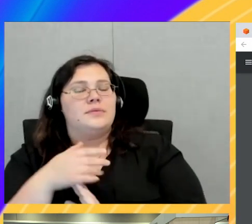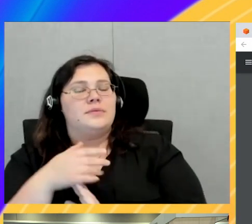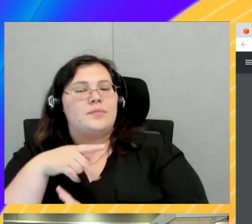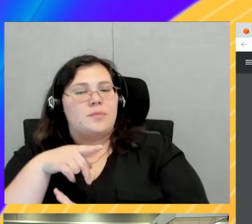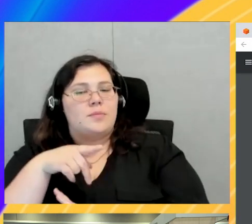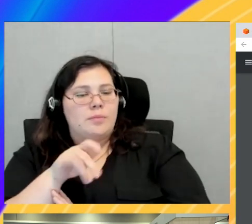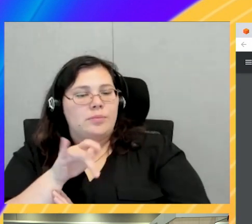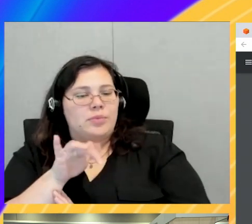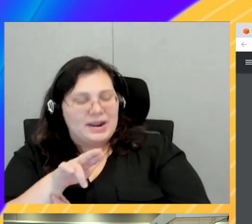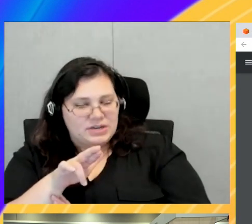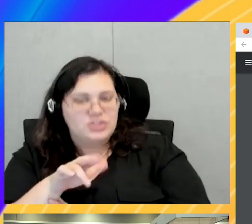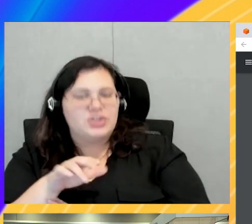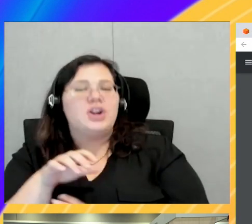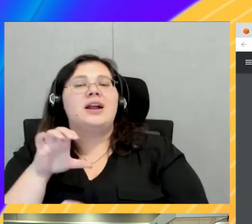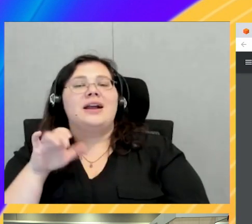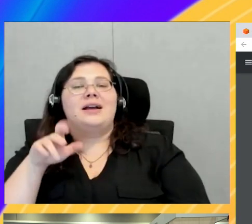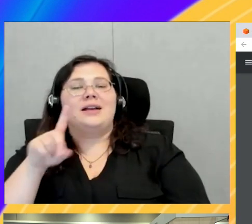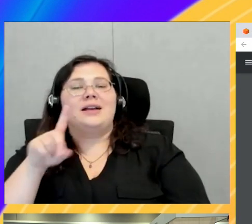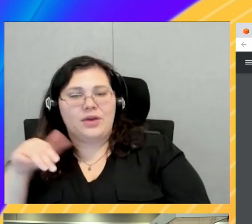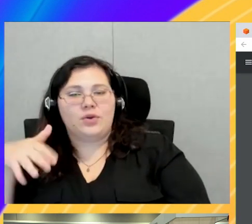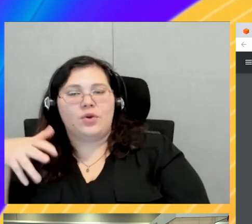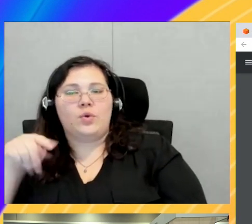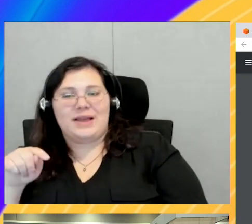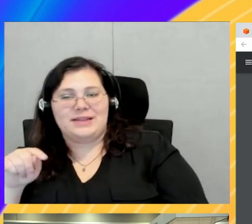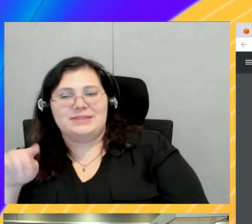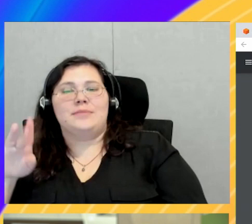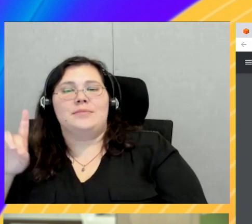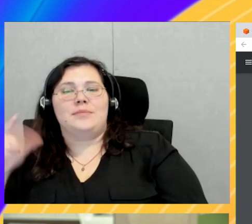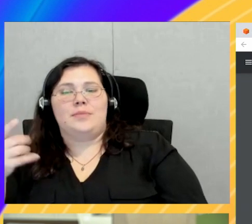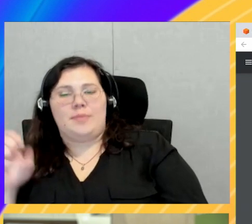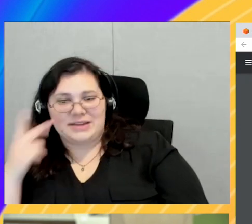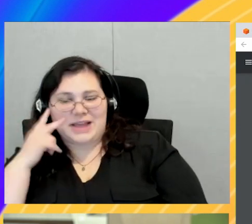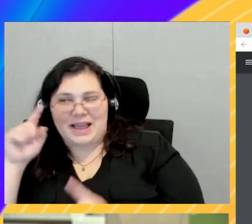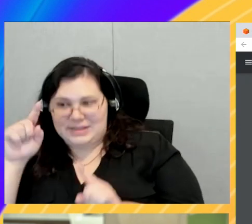and I see here under putting it all together, we have a